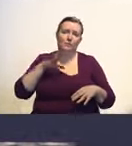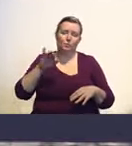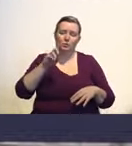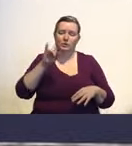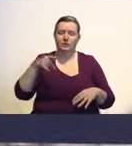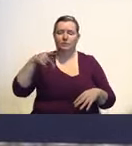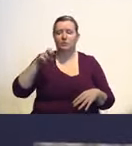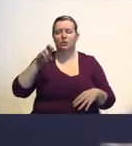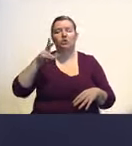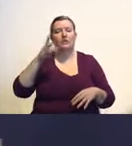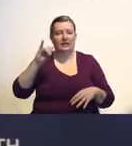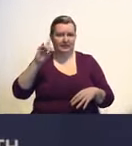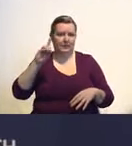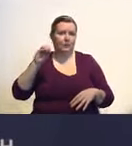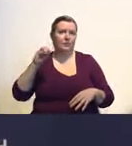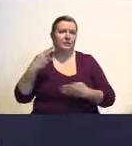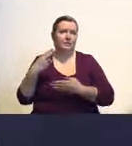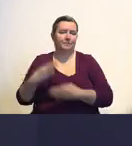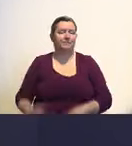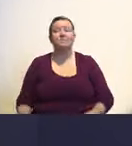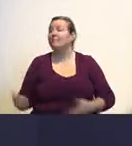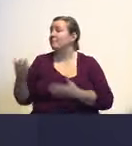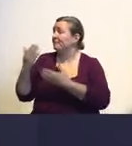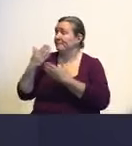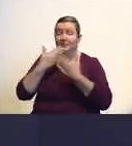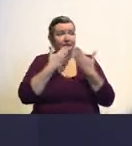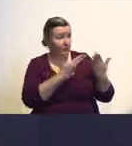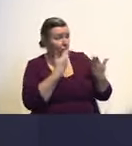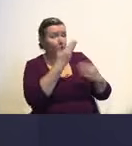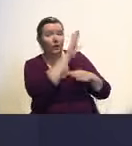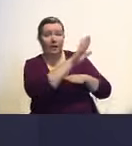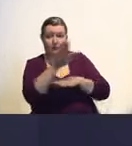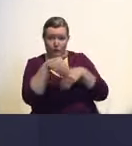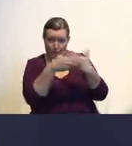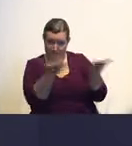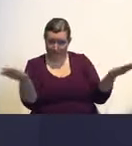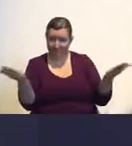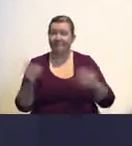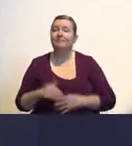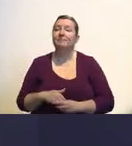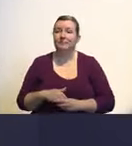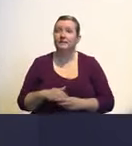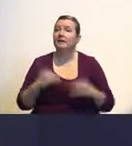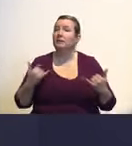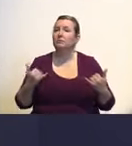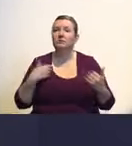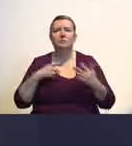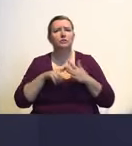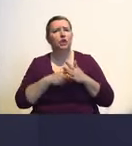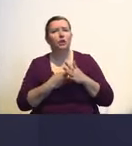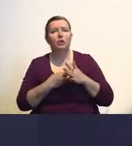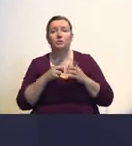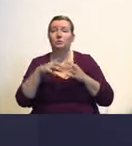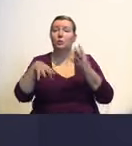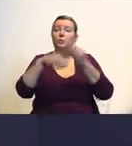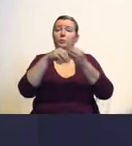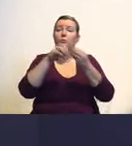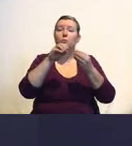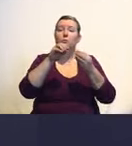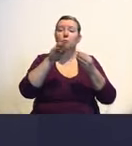Persichilli. Thank you, Governor. Good afternoon. Today we are kicking off Boost NJ2 week.